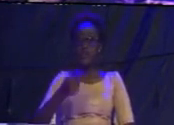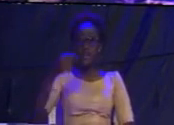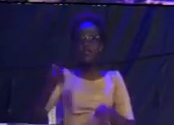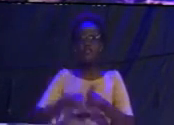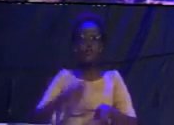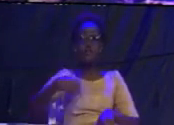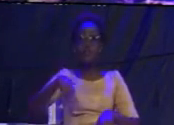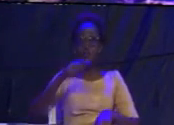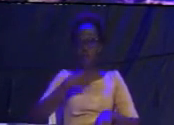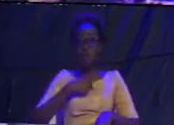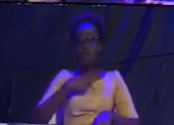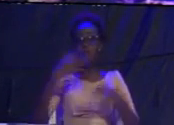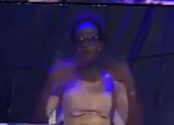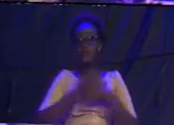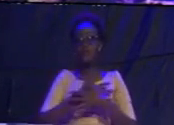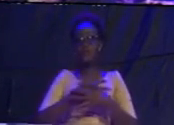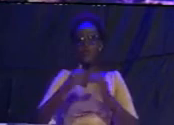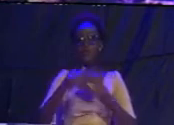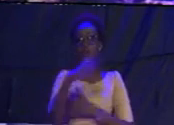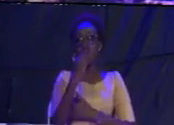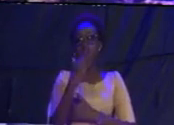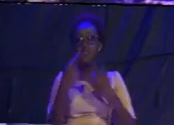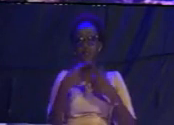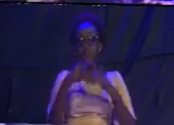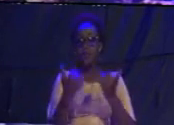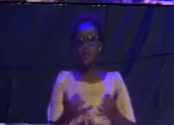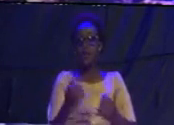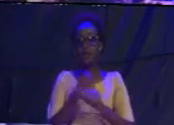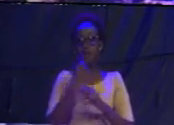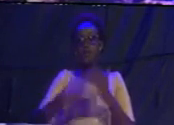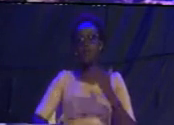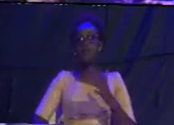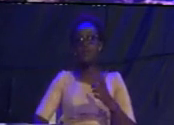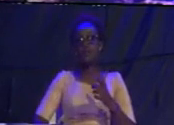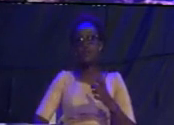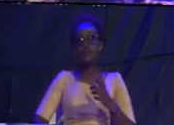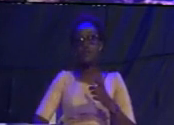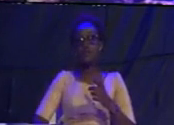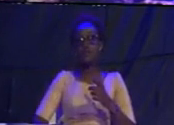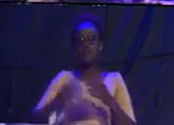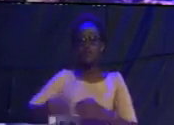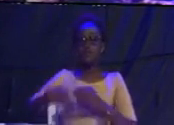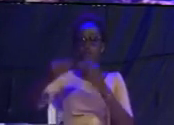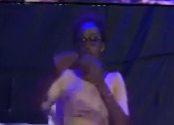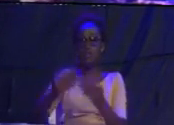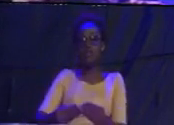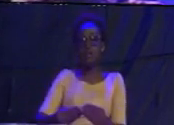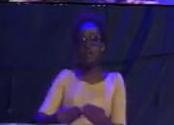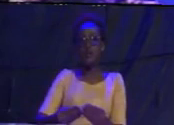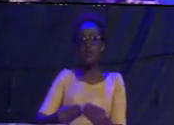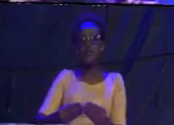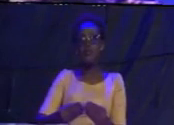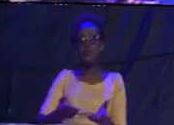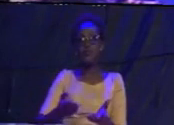And he said, no, we fear God here. And now this is what you need to do. I'll give